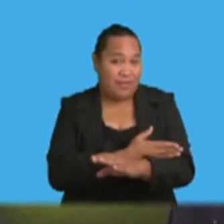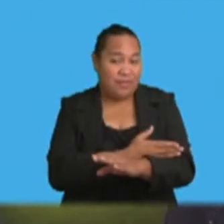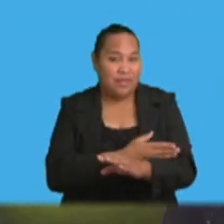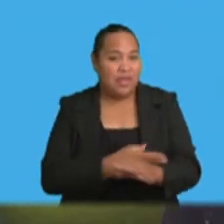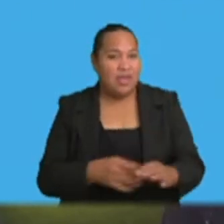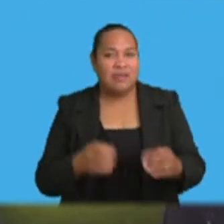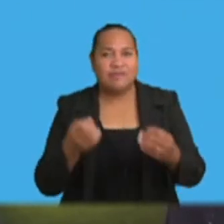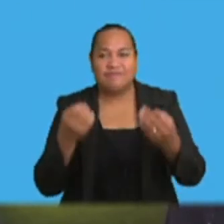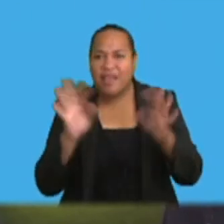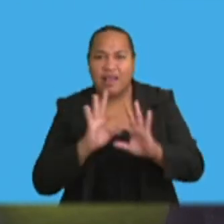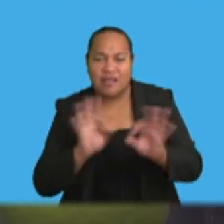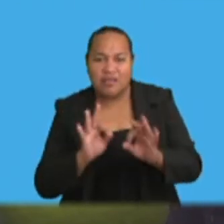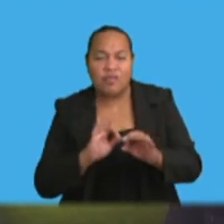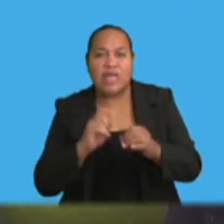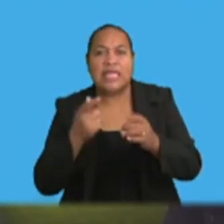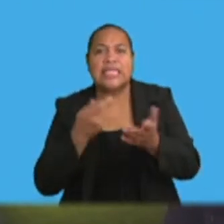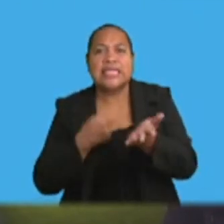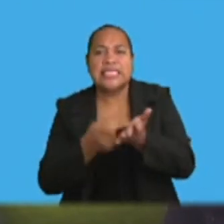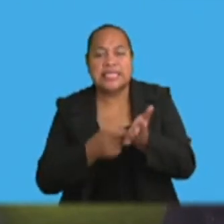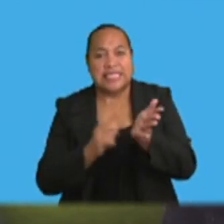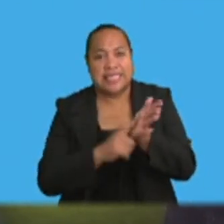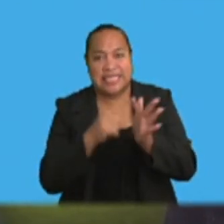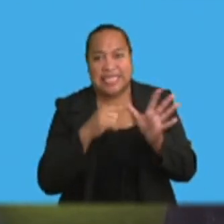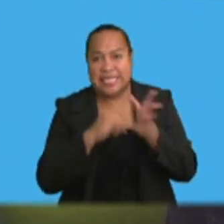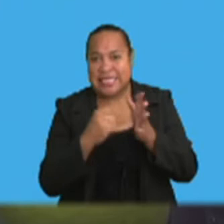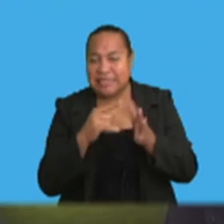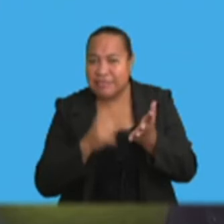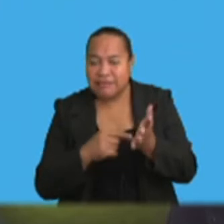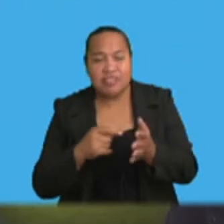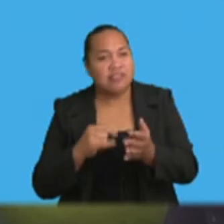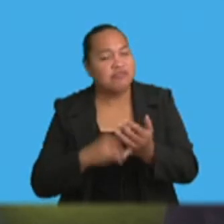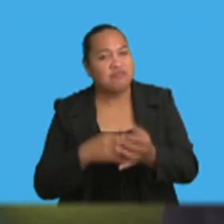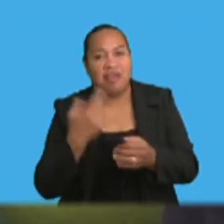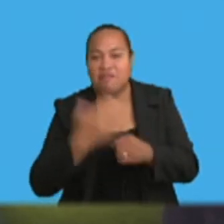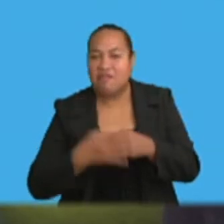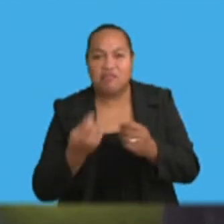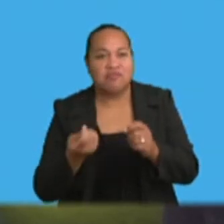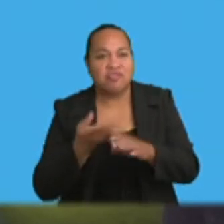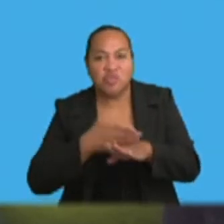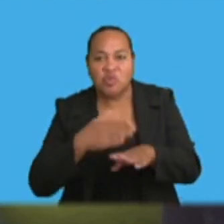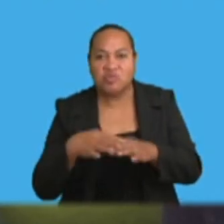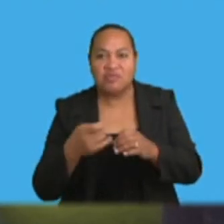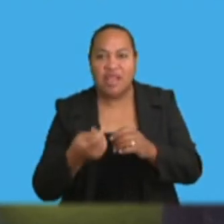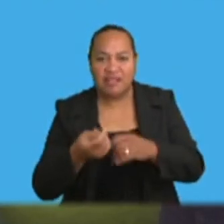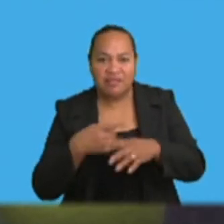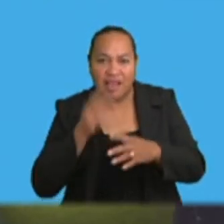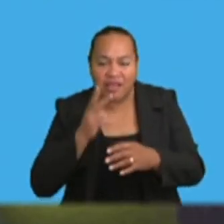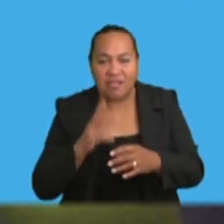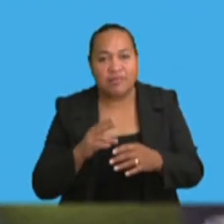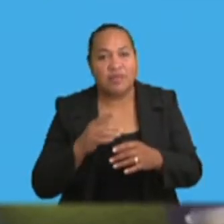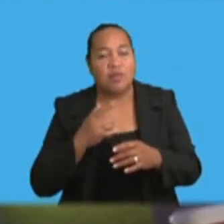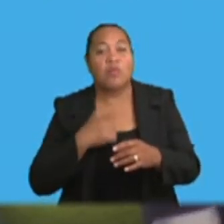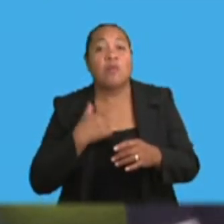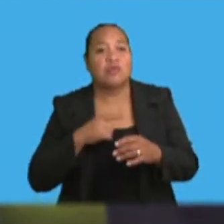that were expiring, in fact, were renewed because the landowners were actually feeling very aggrieved. And as a result of the consultations